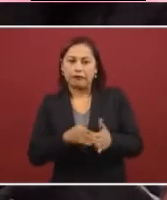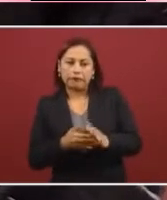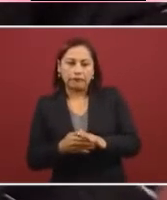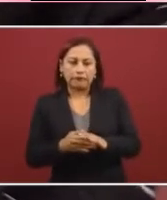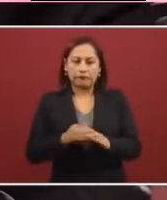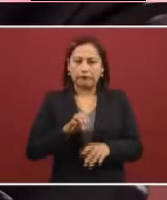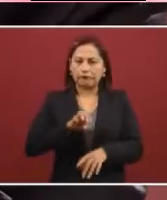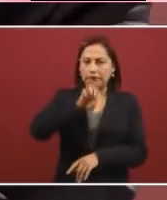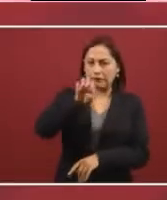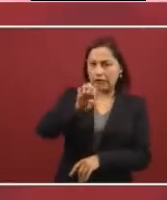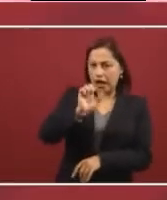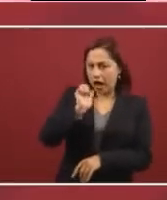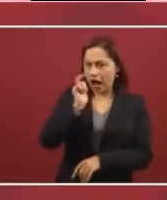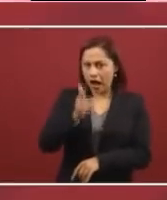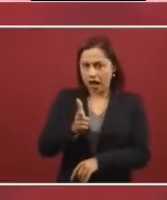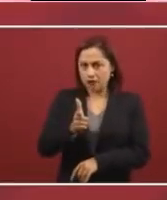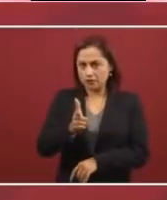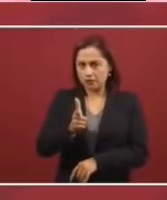happening,